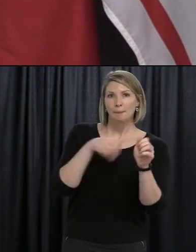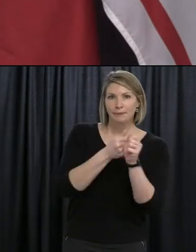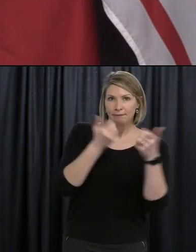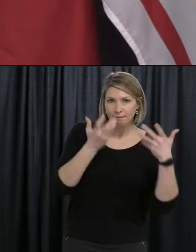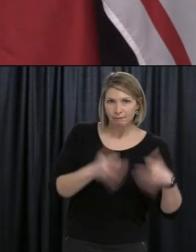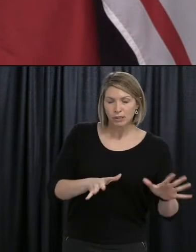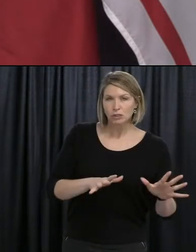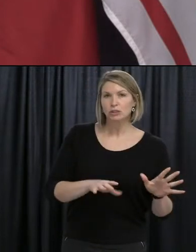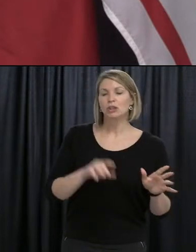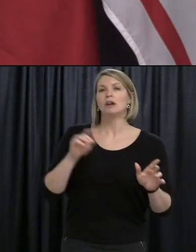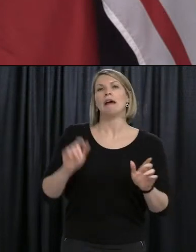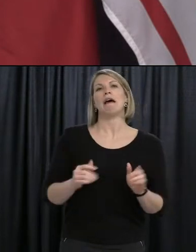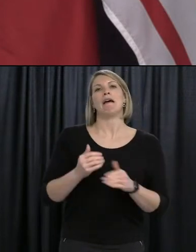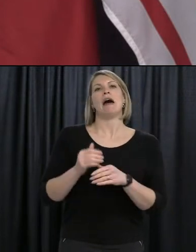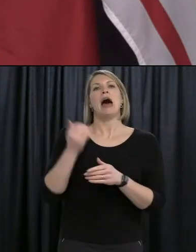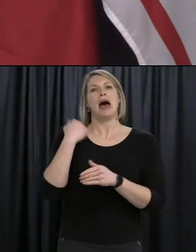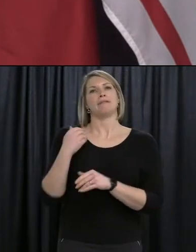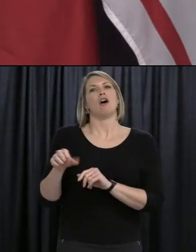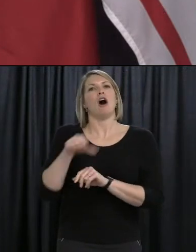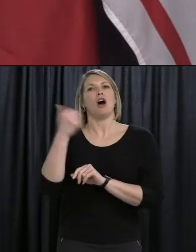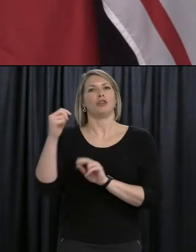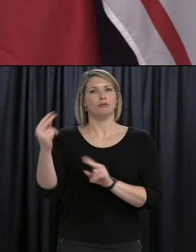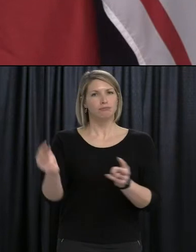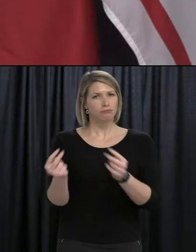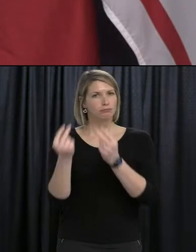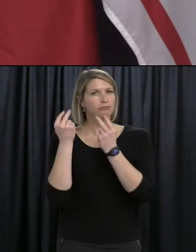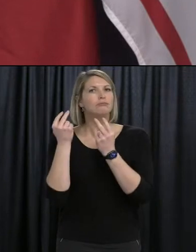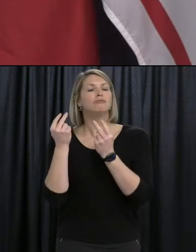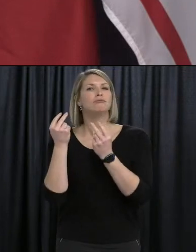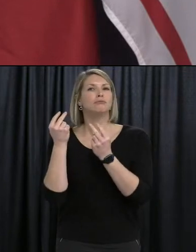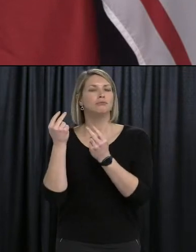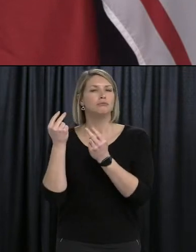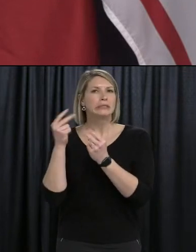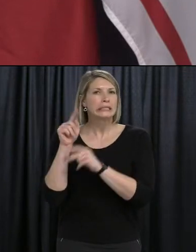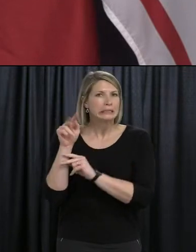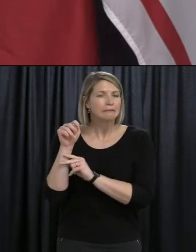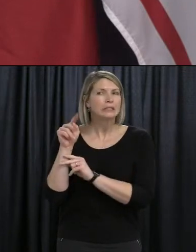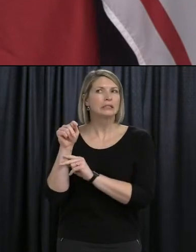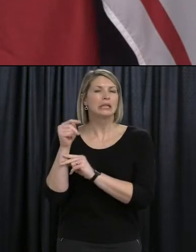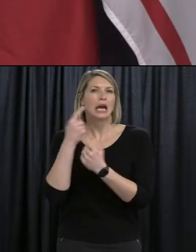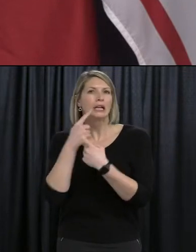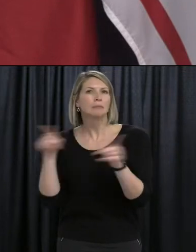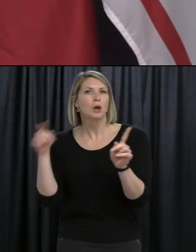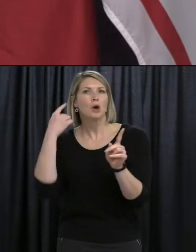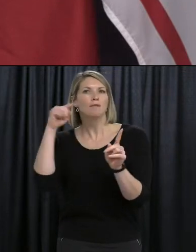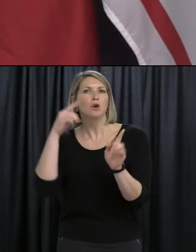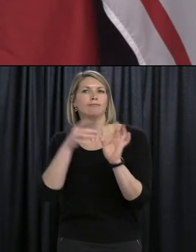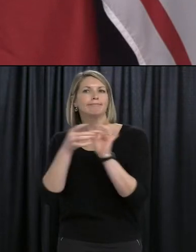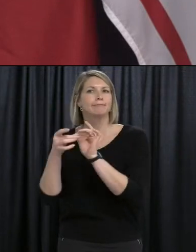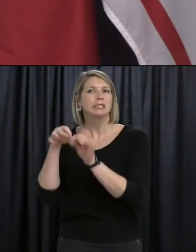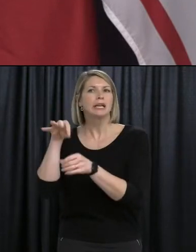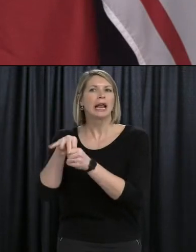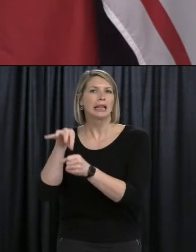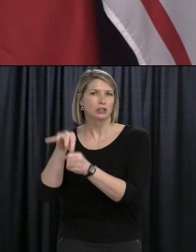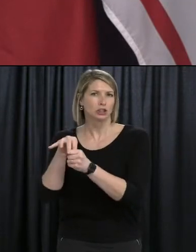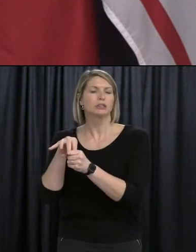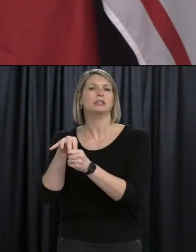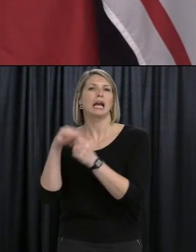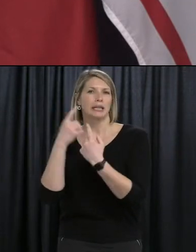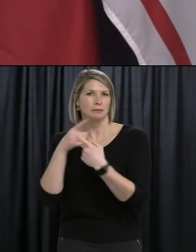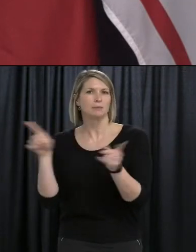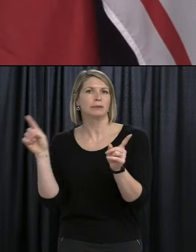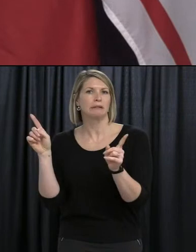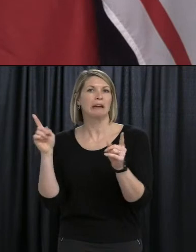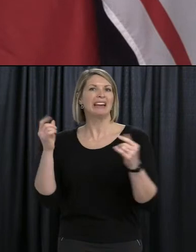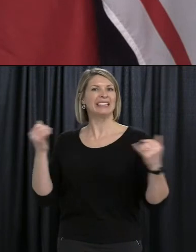any political or election issues. Given the seriousness of where we are right now, I feel that